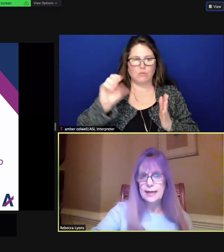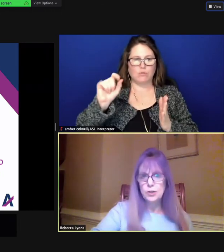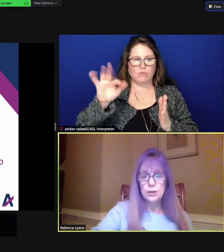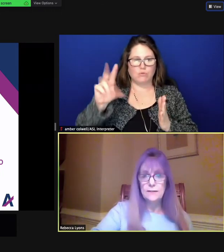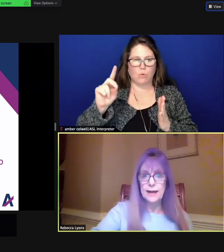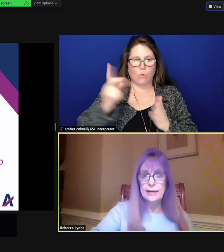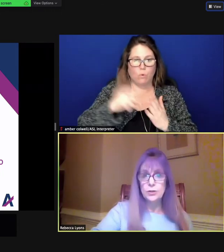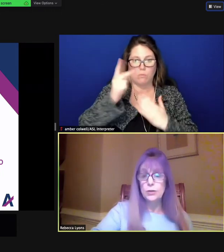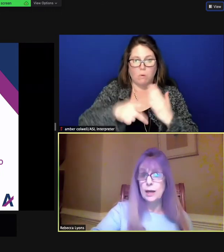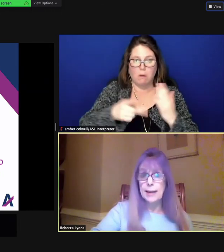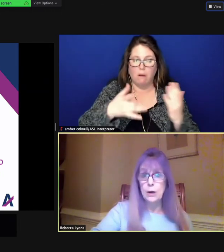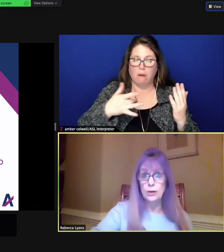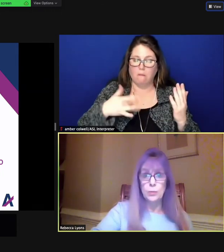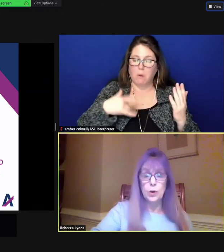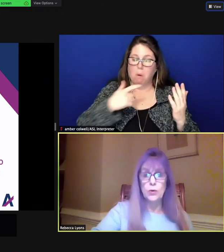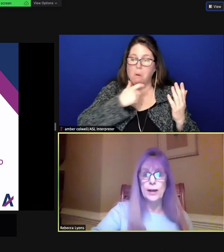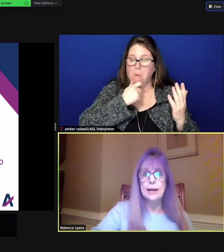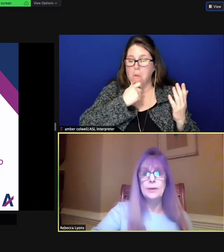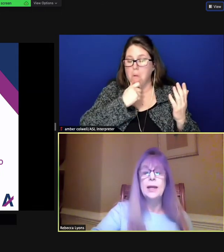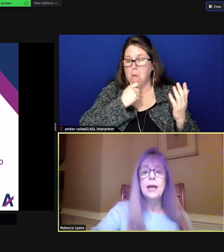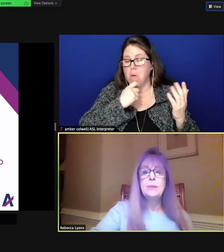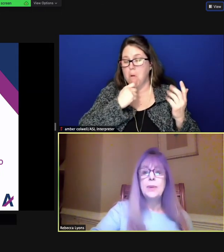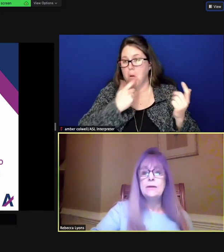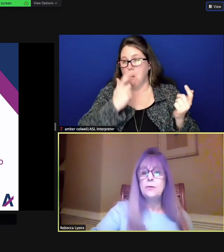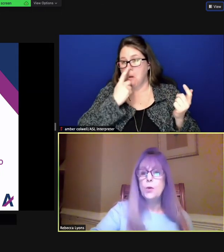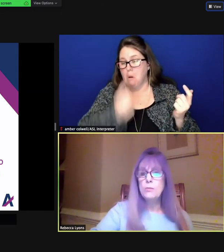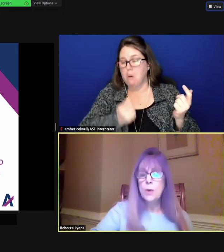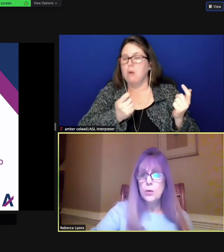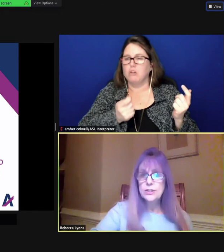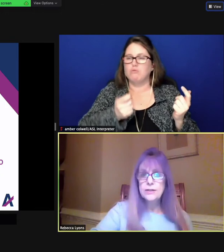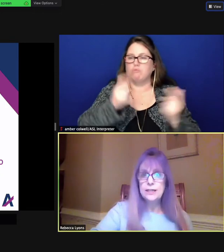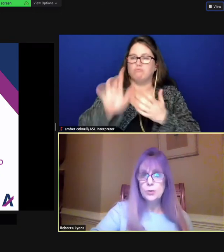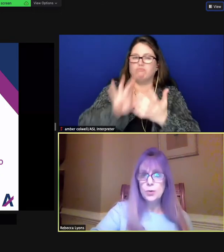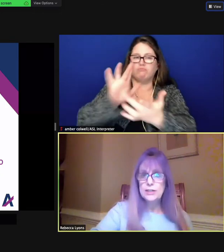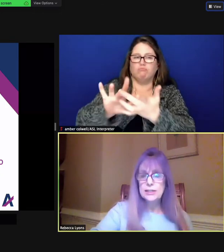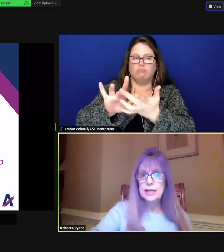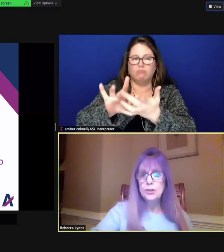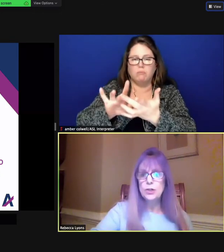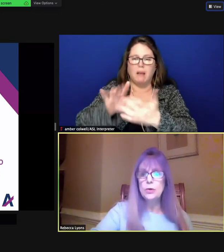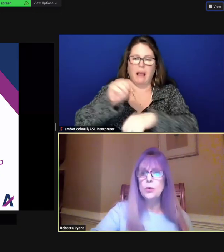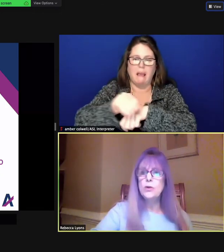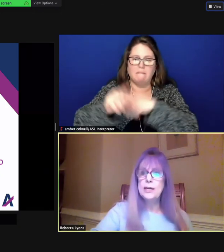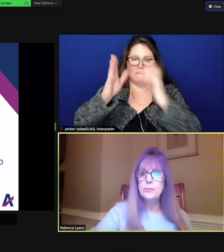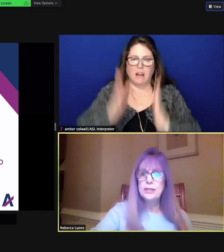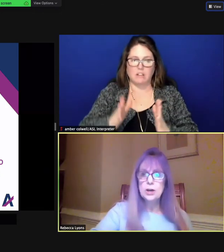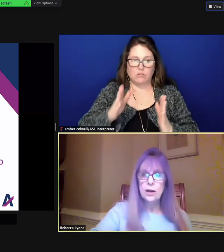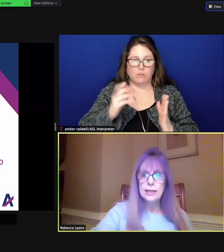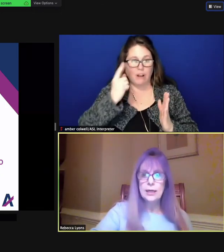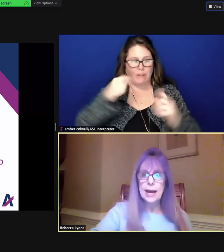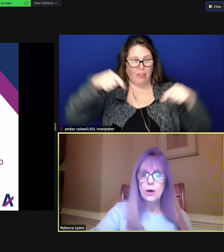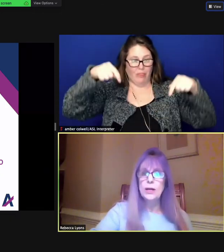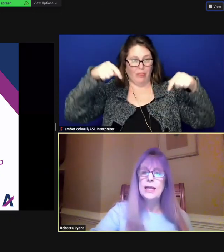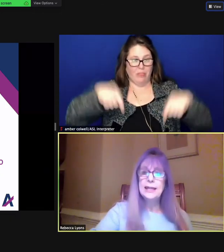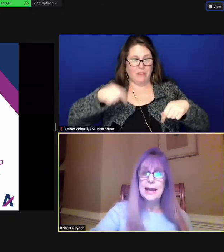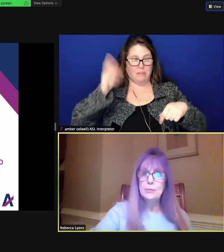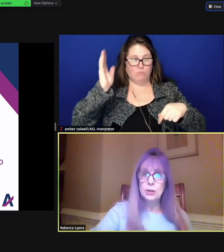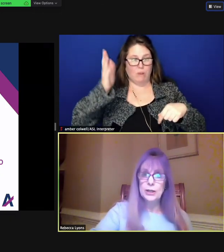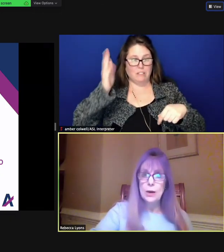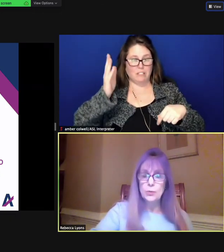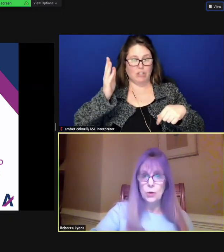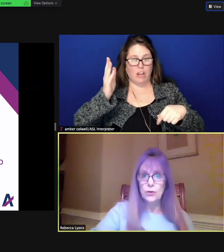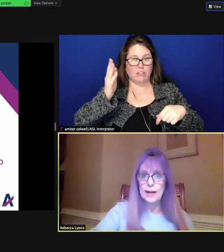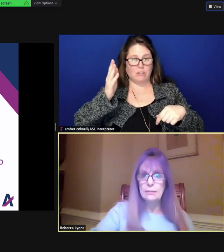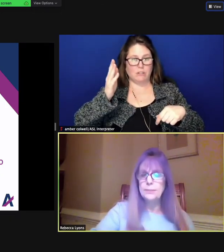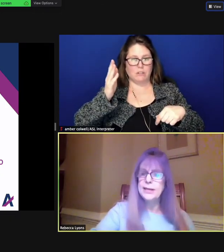a financial advisor about the program. But for most of this presentation, we're going to be talking about the